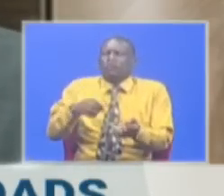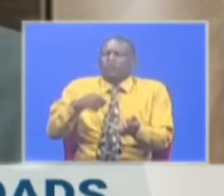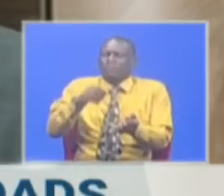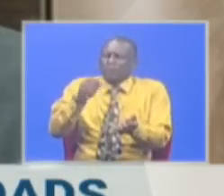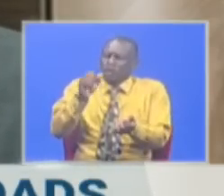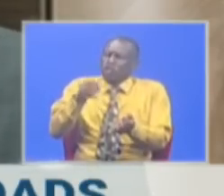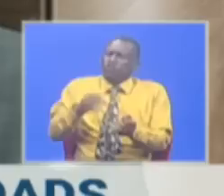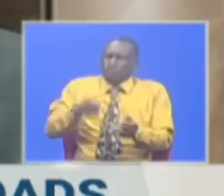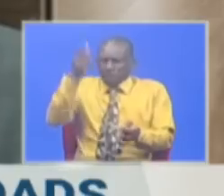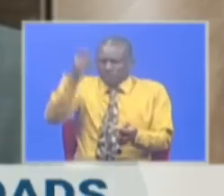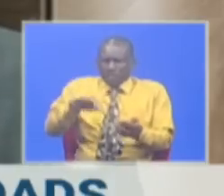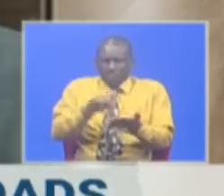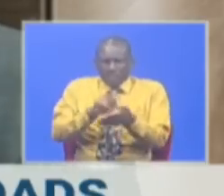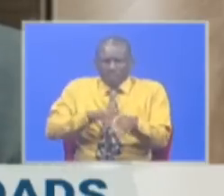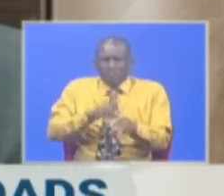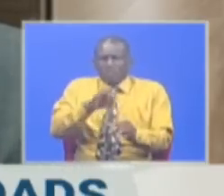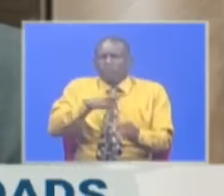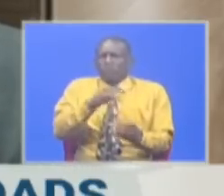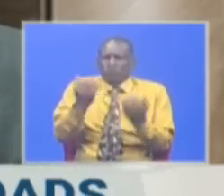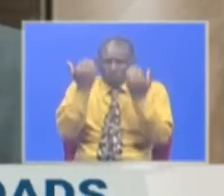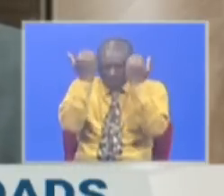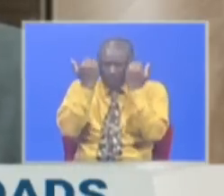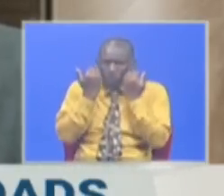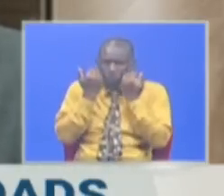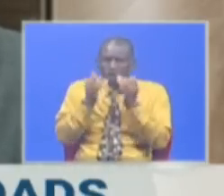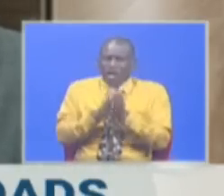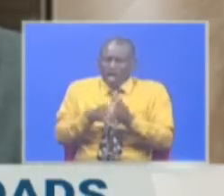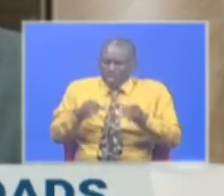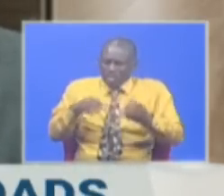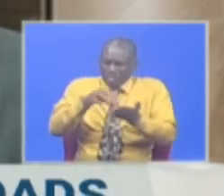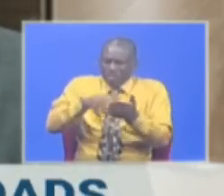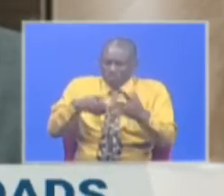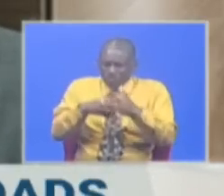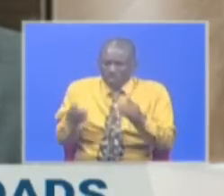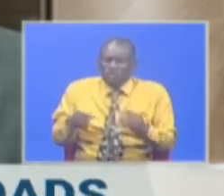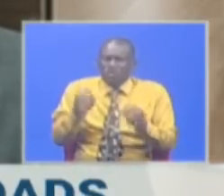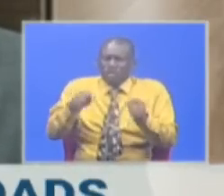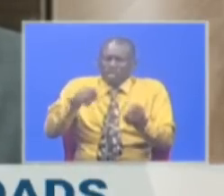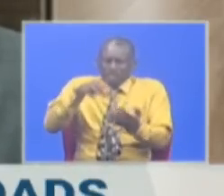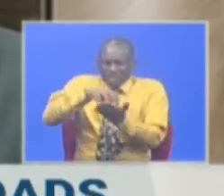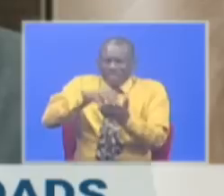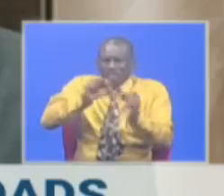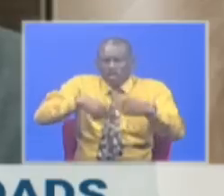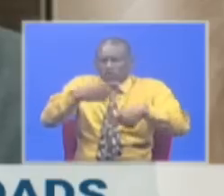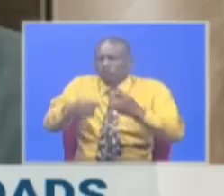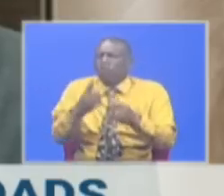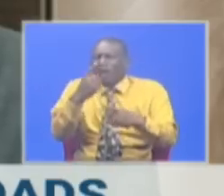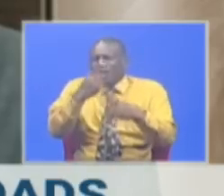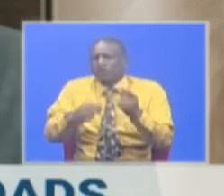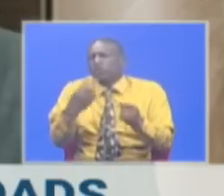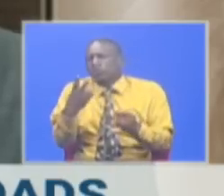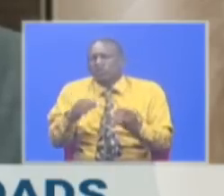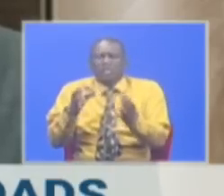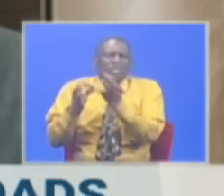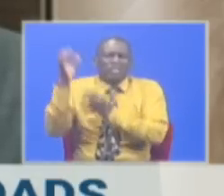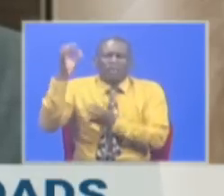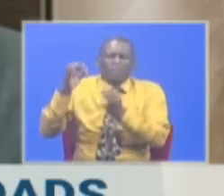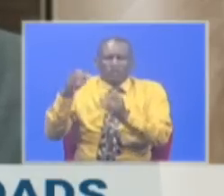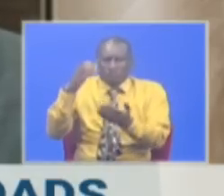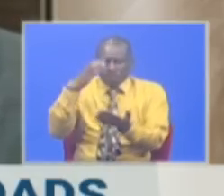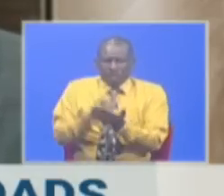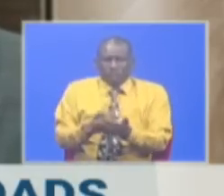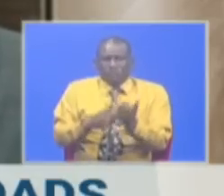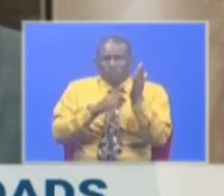and you have to be tried, you could be tried for a year, even two, depending on the magnitude of the evidence. And you see, like